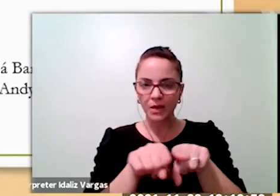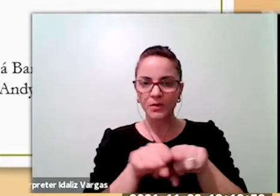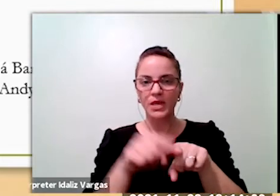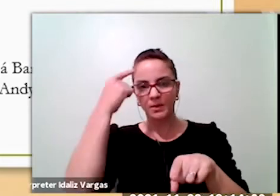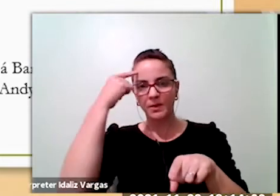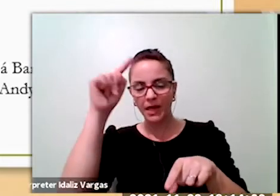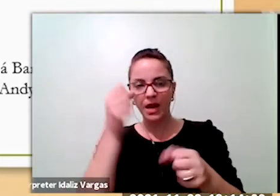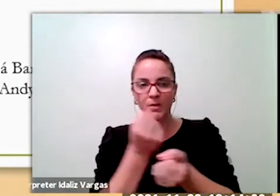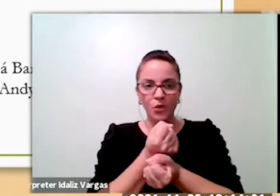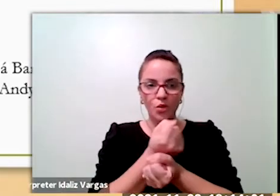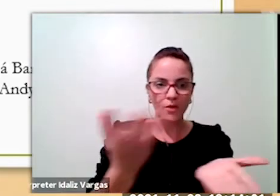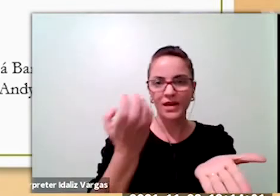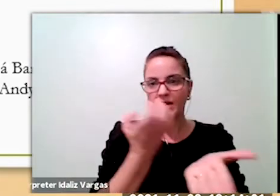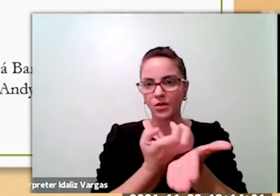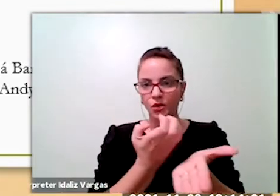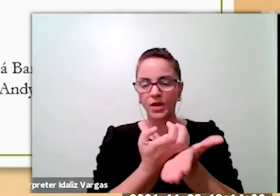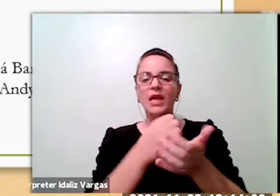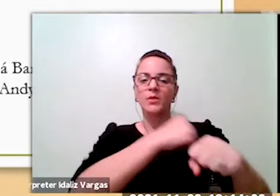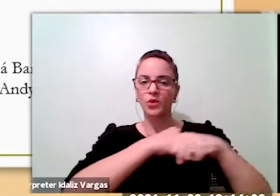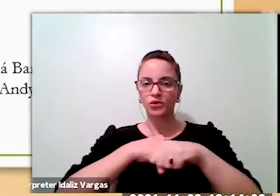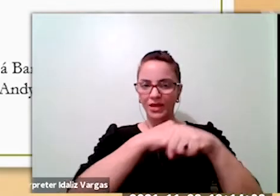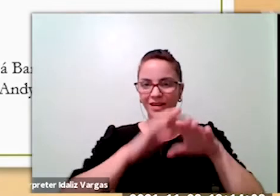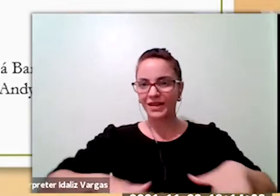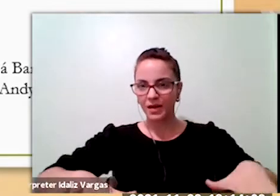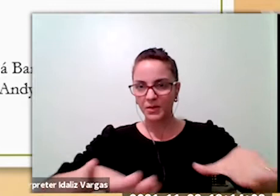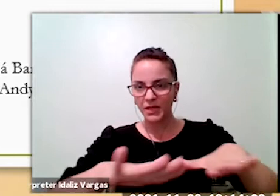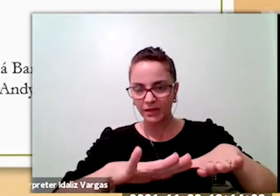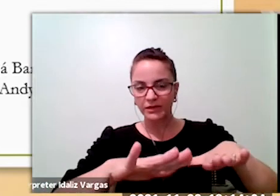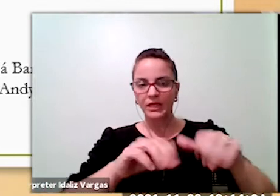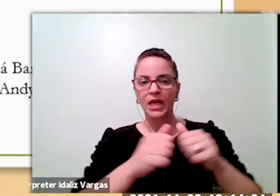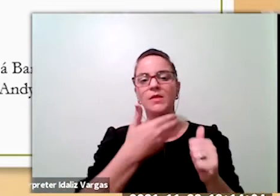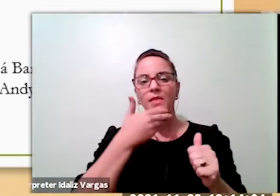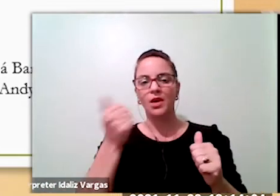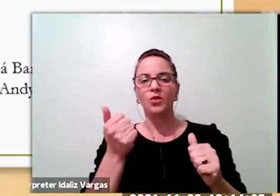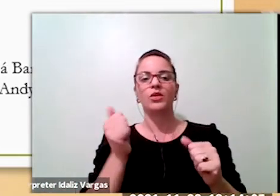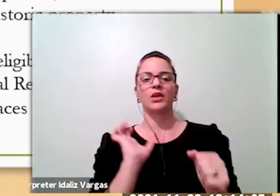to protect the environment, and to enhance the quality of life.